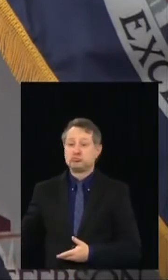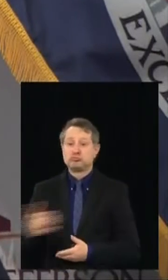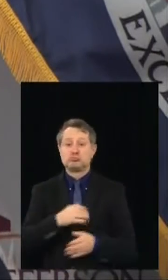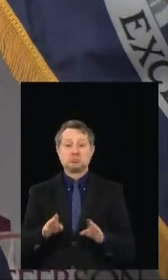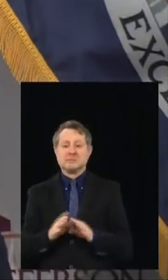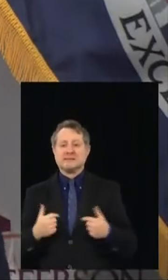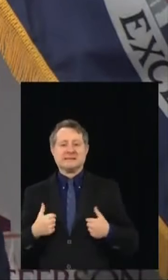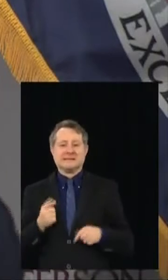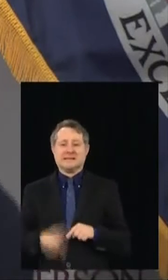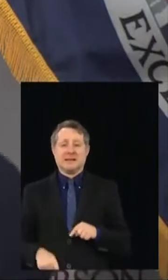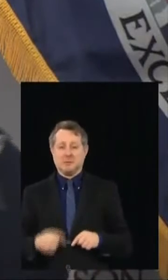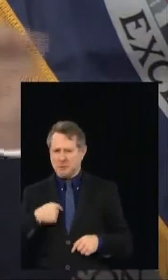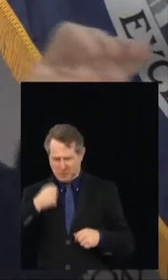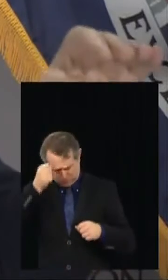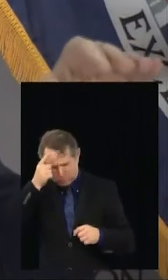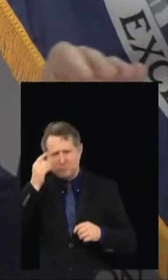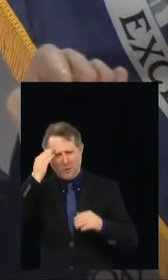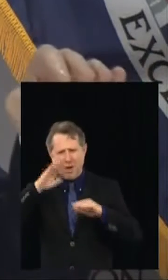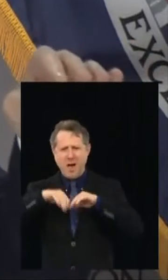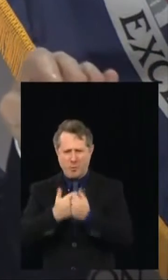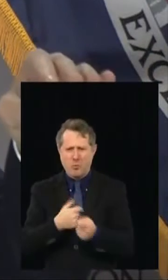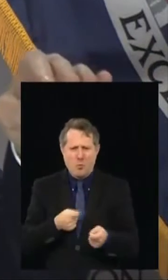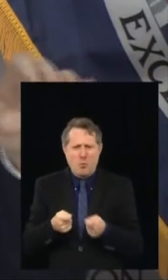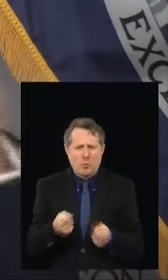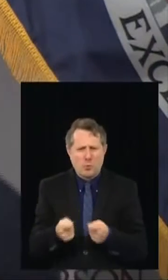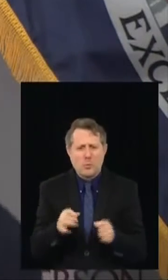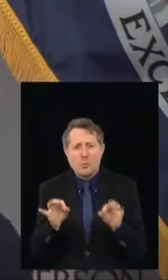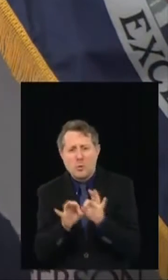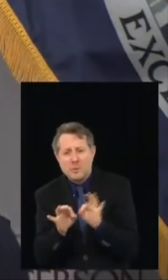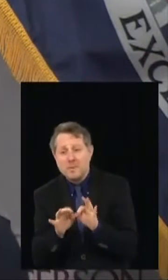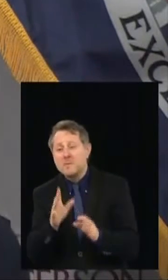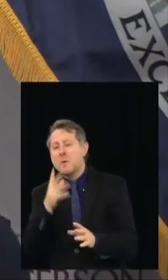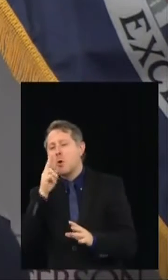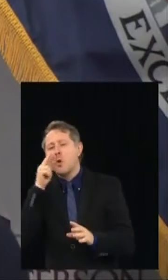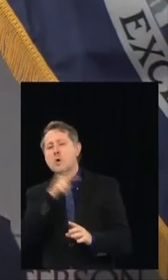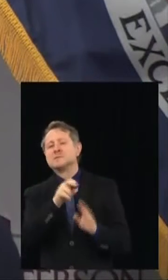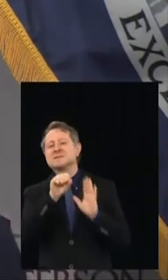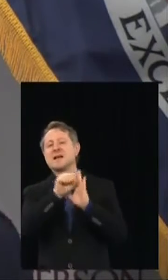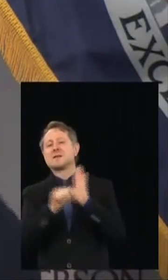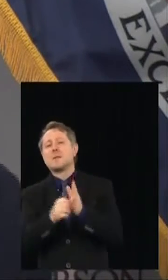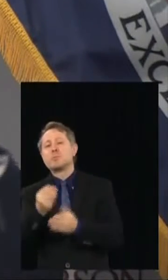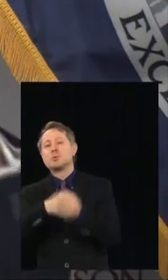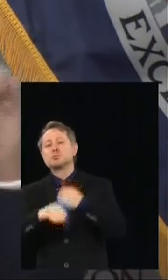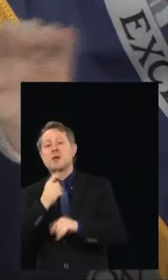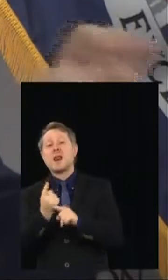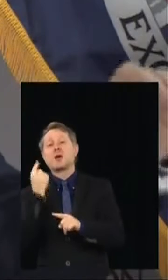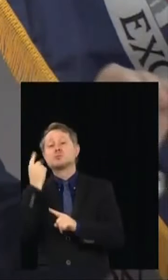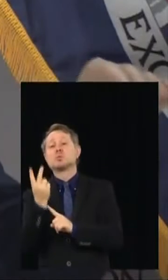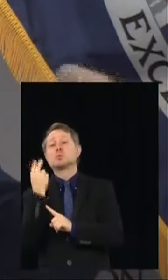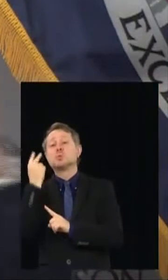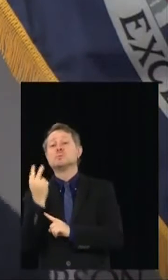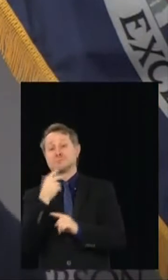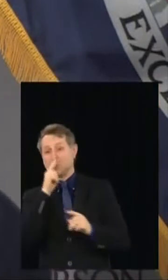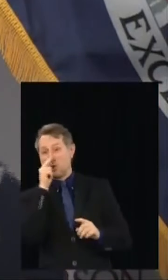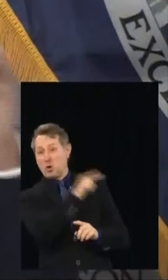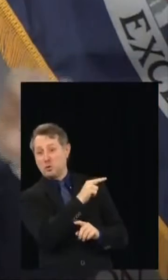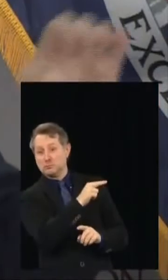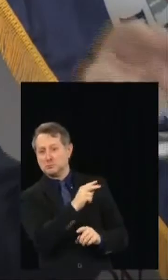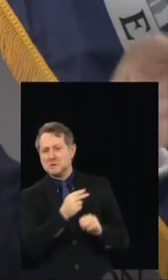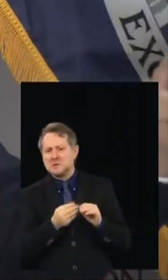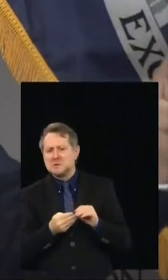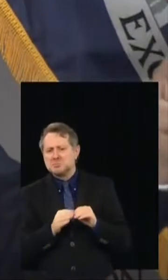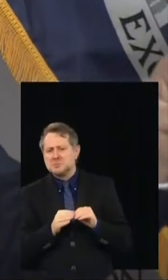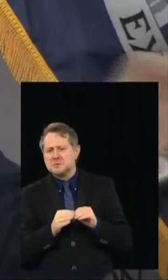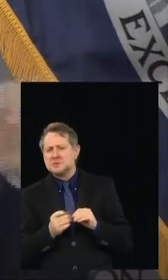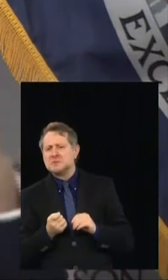controlling costs. You look at how our state budget has gone up year to year. It's gone up at a lower rate than any